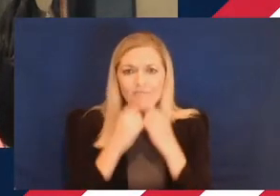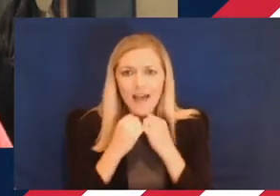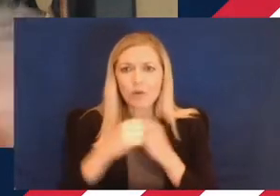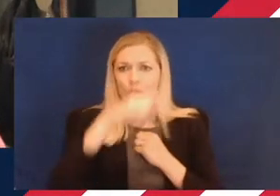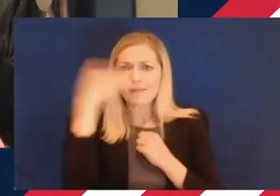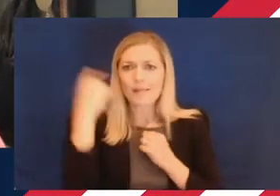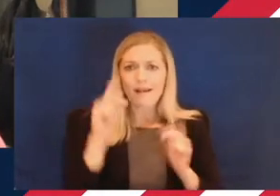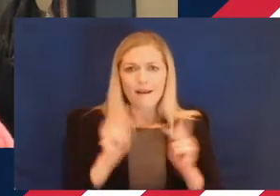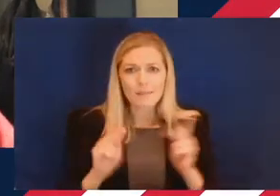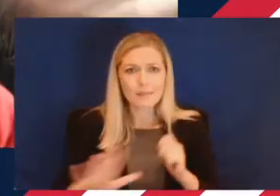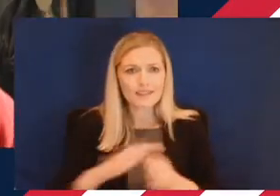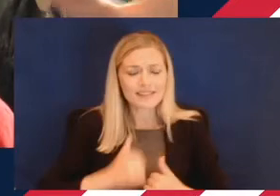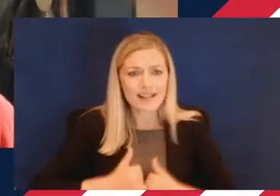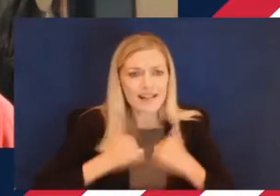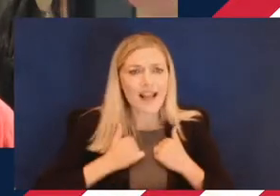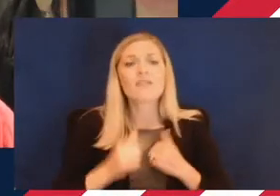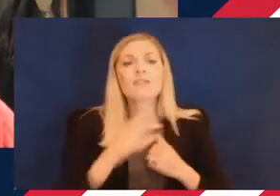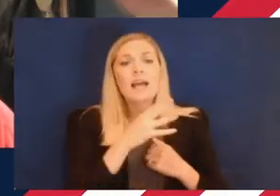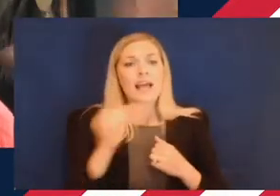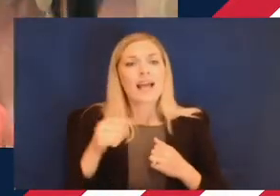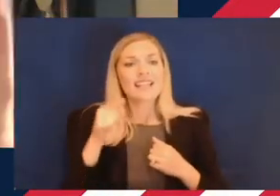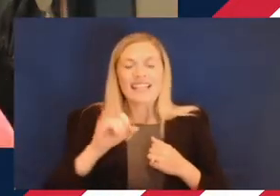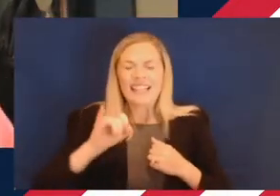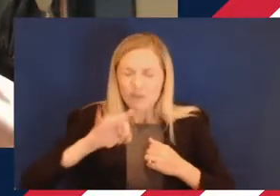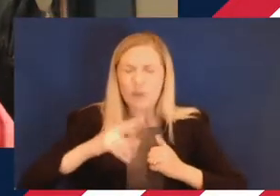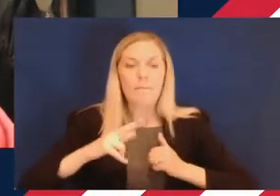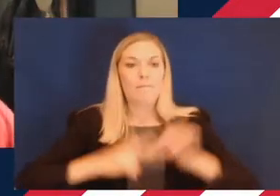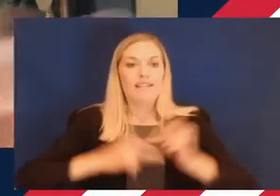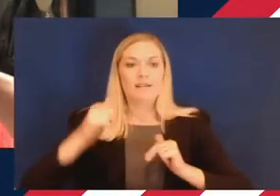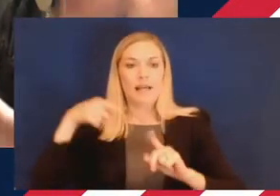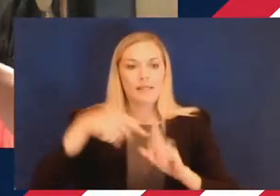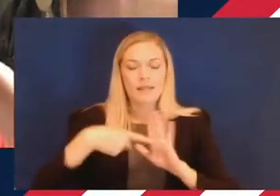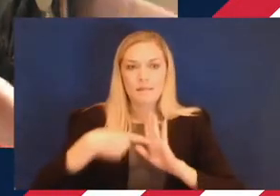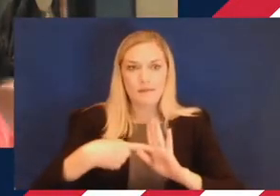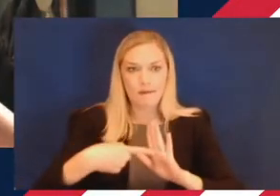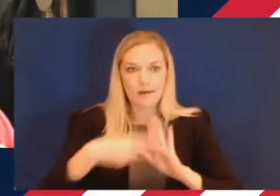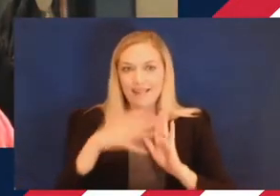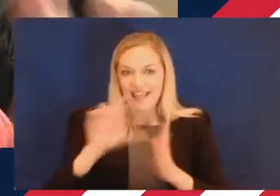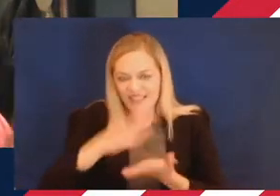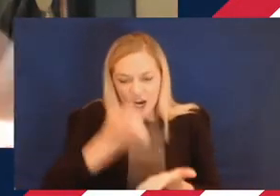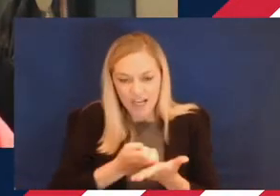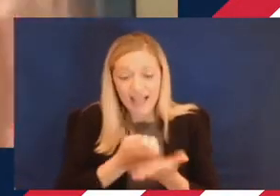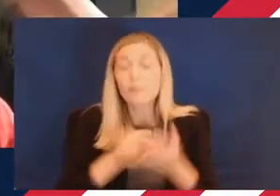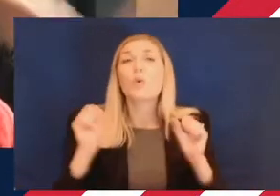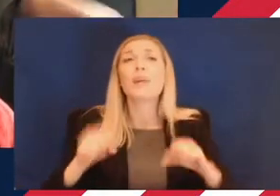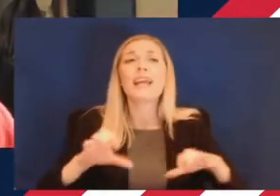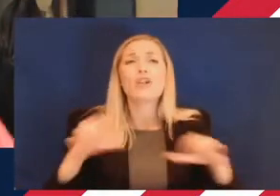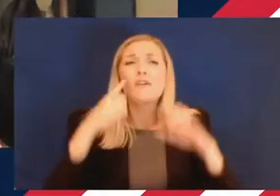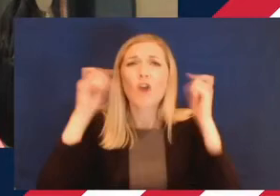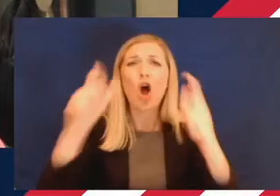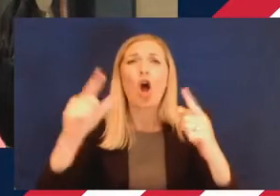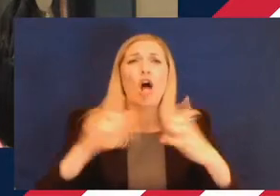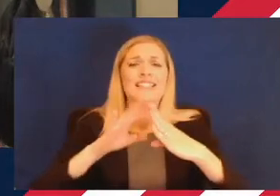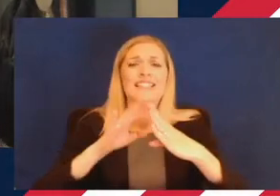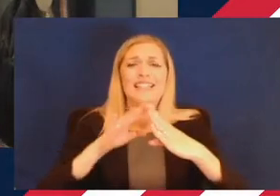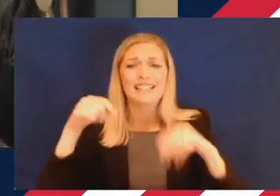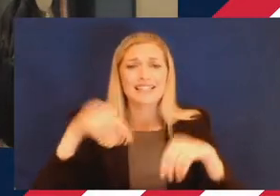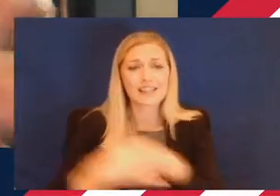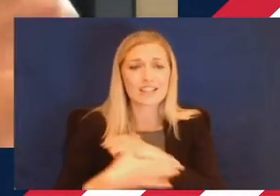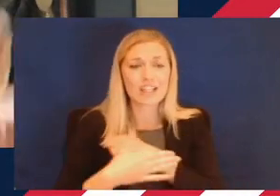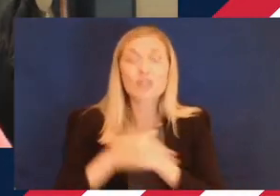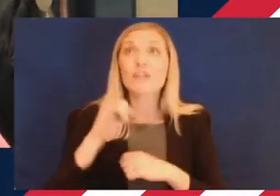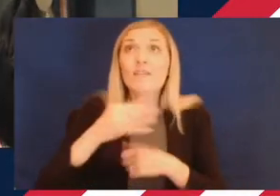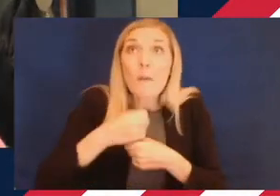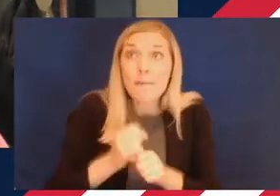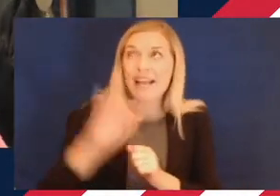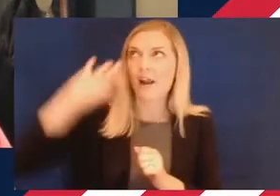that works for all of us again, if we build on this model. And we can do that for all the Milwaukees of this country if we make it our federal policy. So we need some help. We need